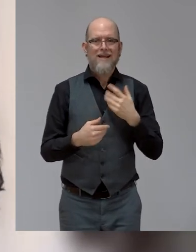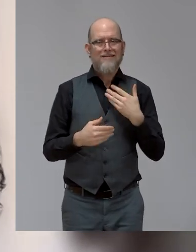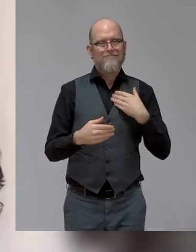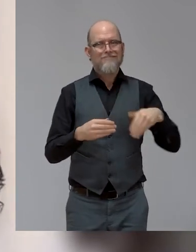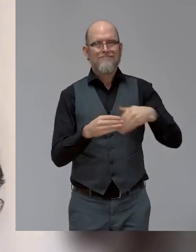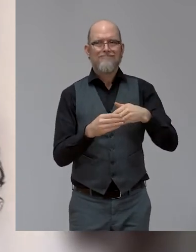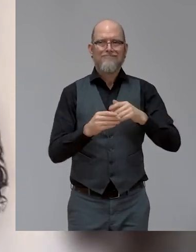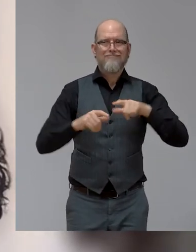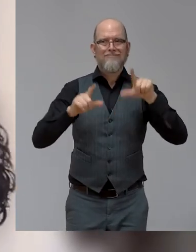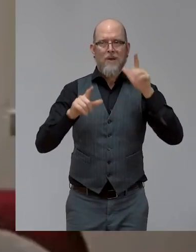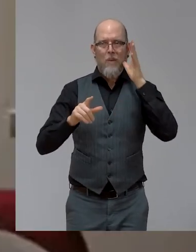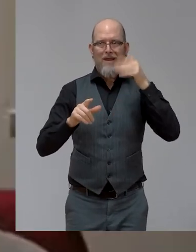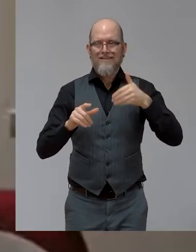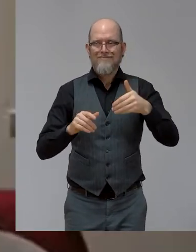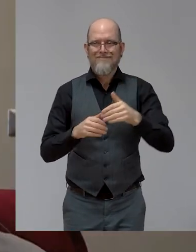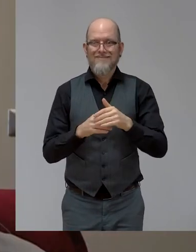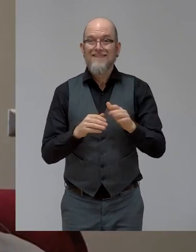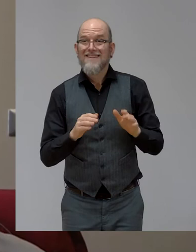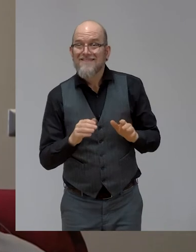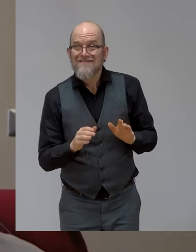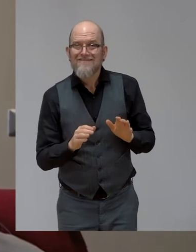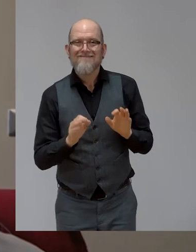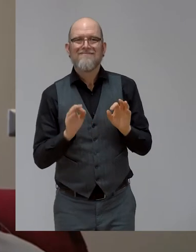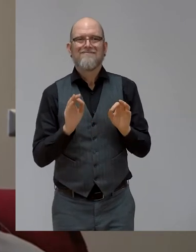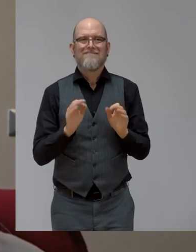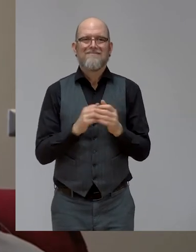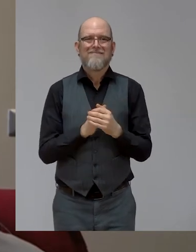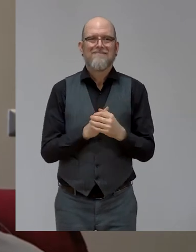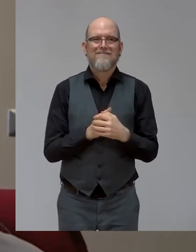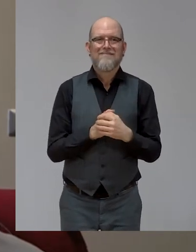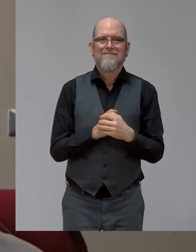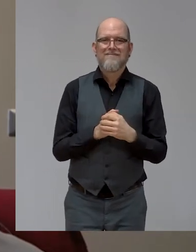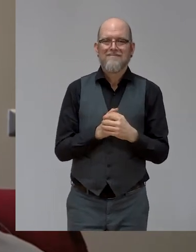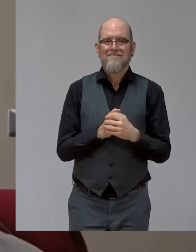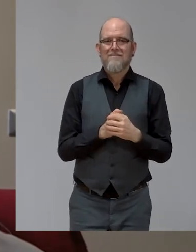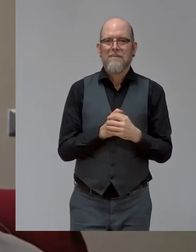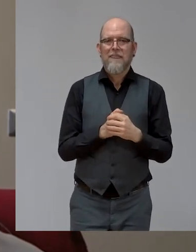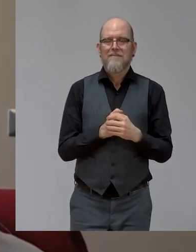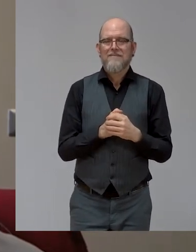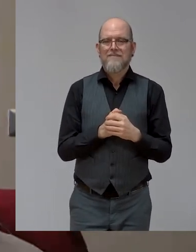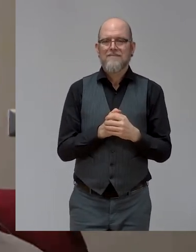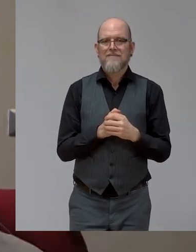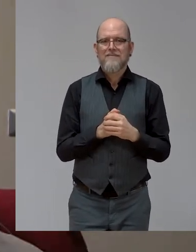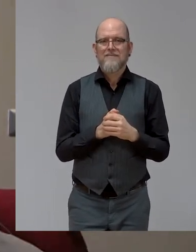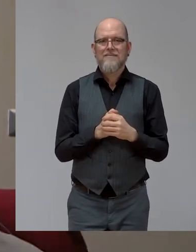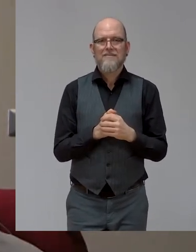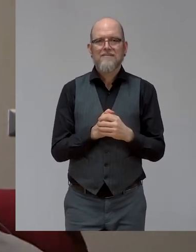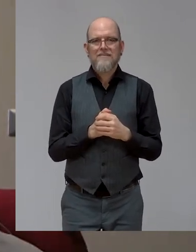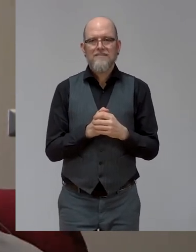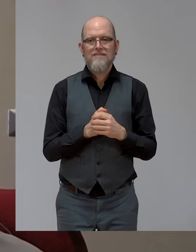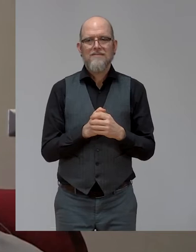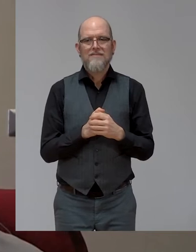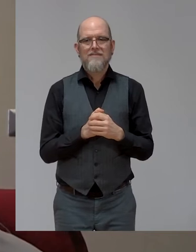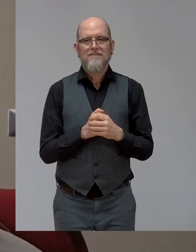Second, we have Jürgen Messe, a Disability Inclusion Officer in the Gender Equality and Diversity Branch of the International